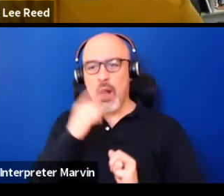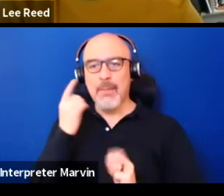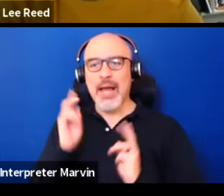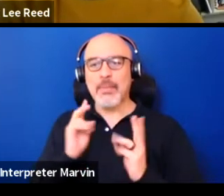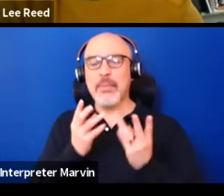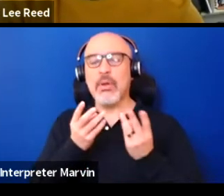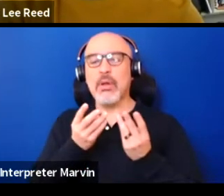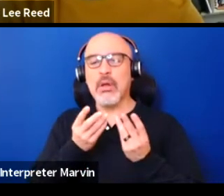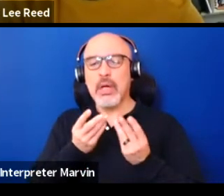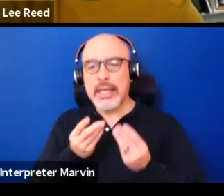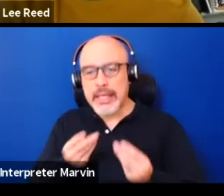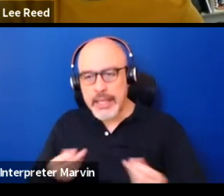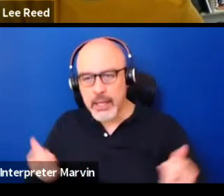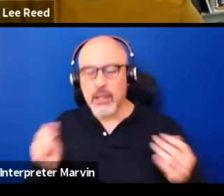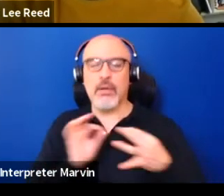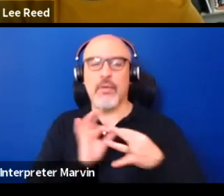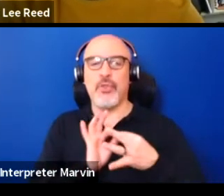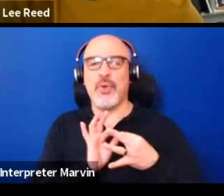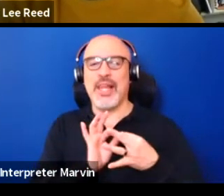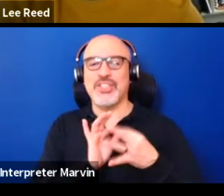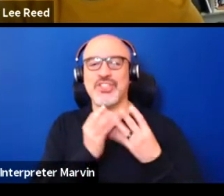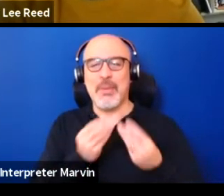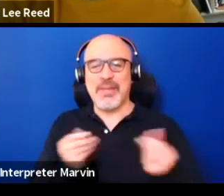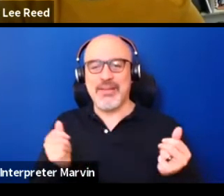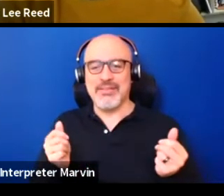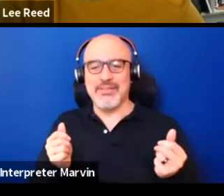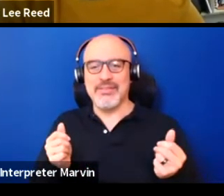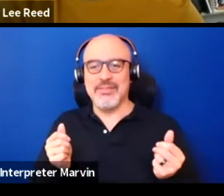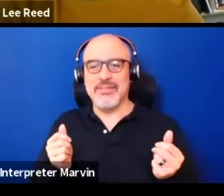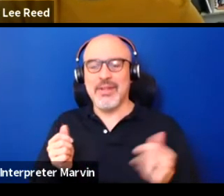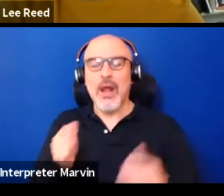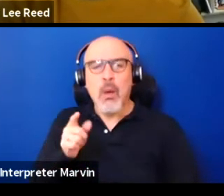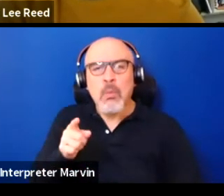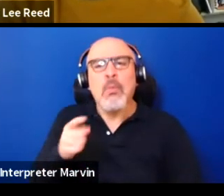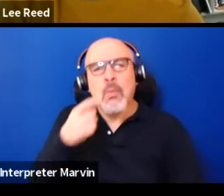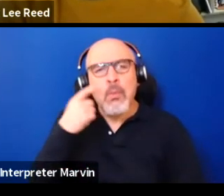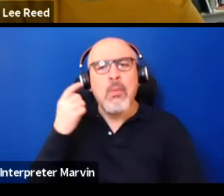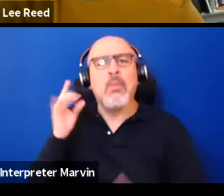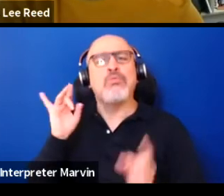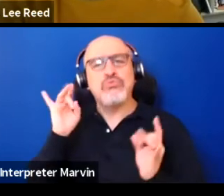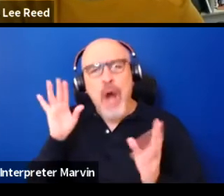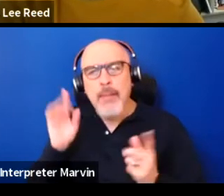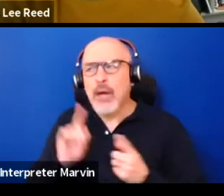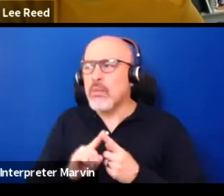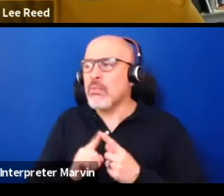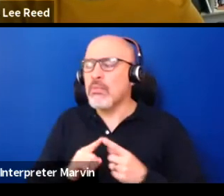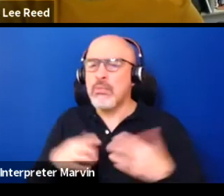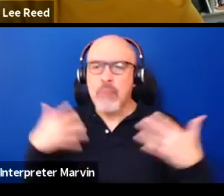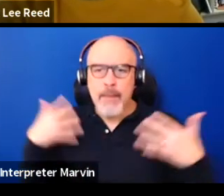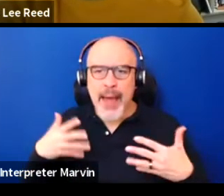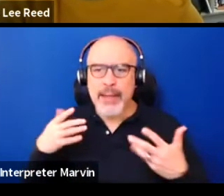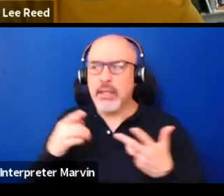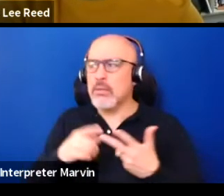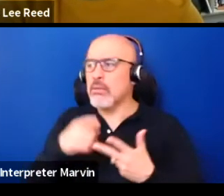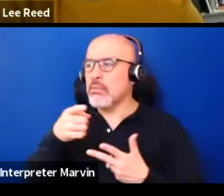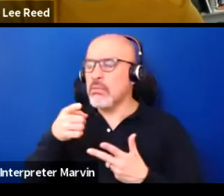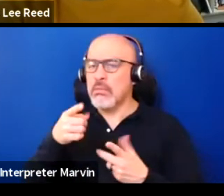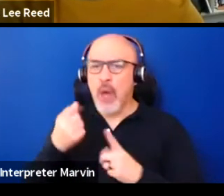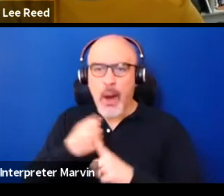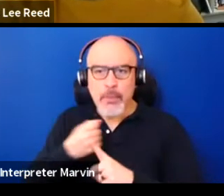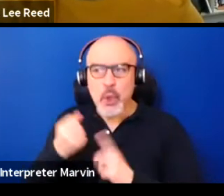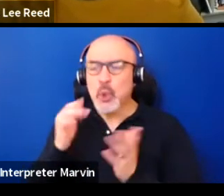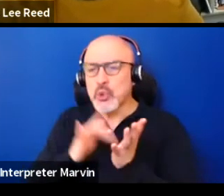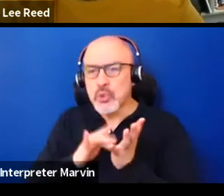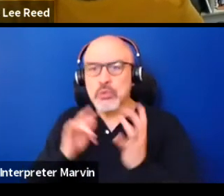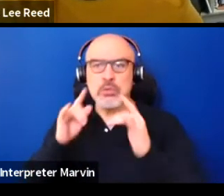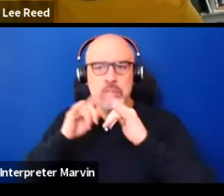other. So we can go through trauma. We can go through being abandoned. We can go through being abused. We can go through all that